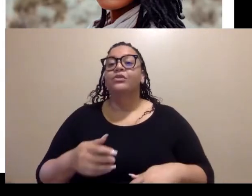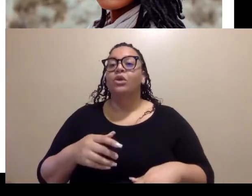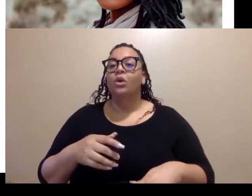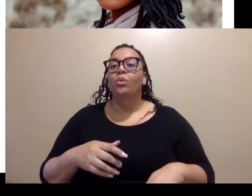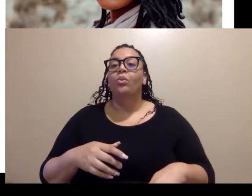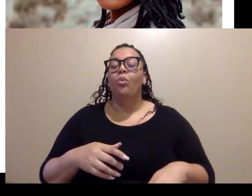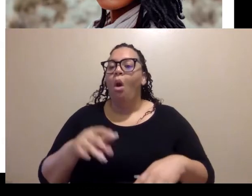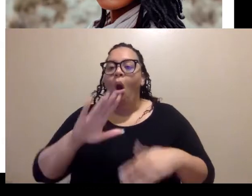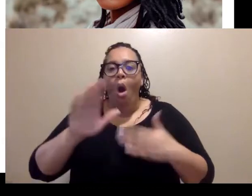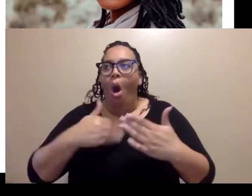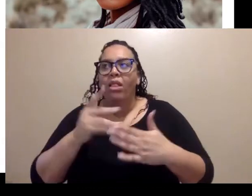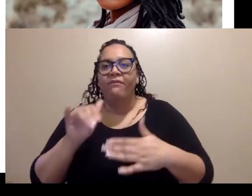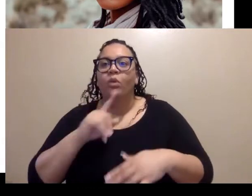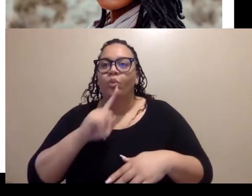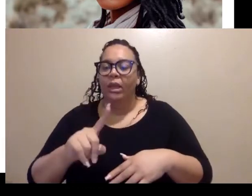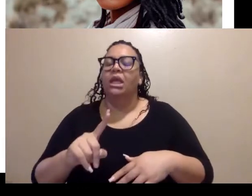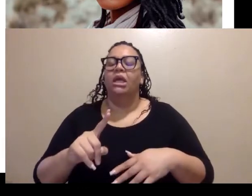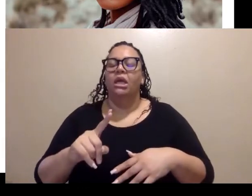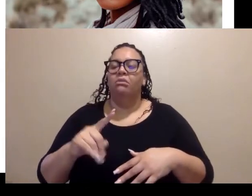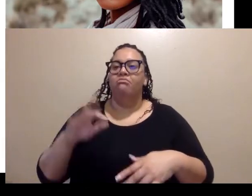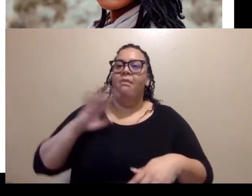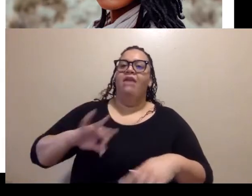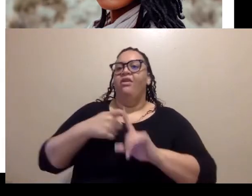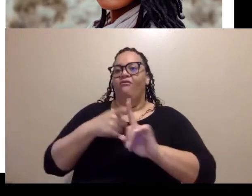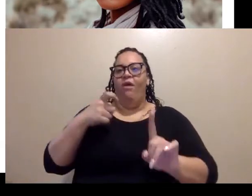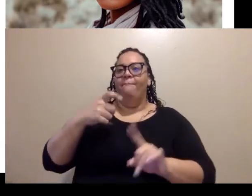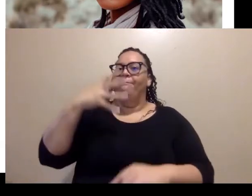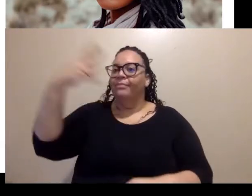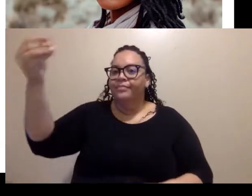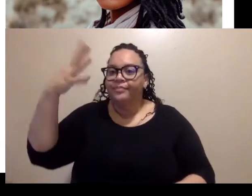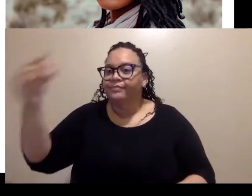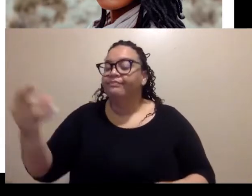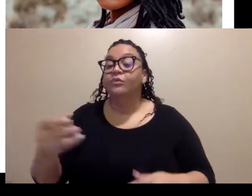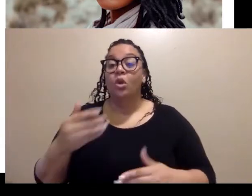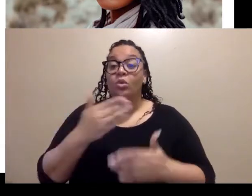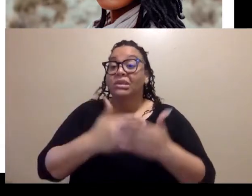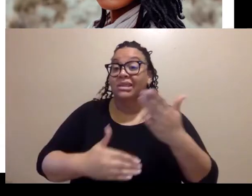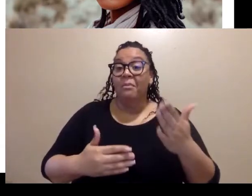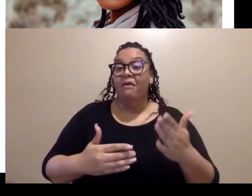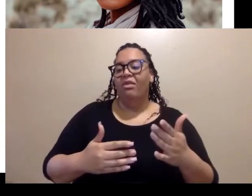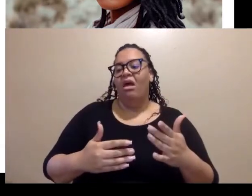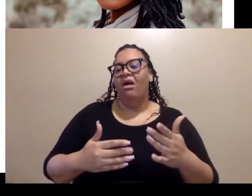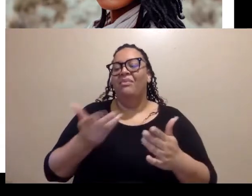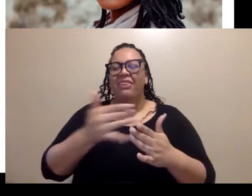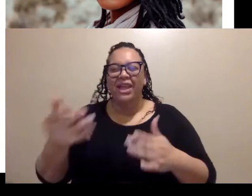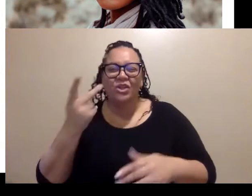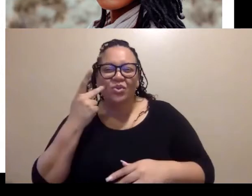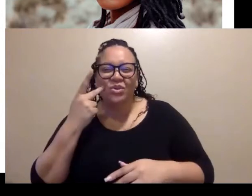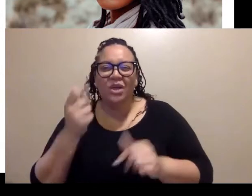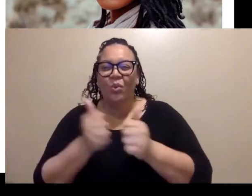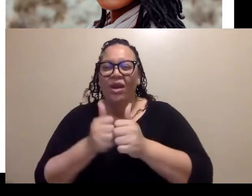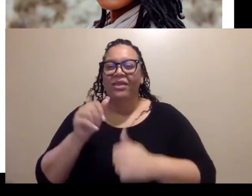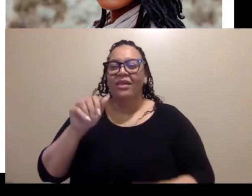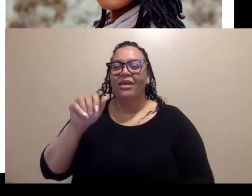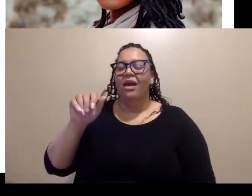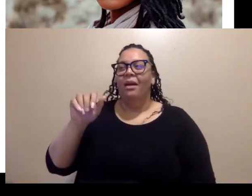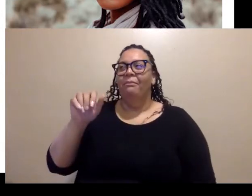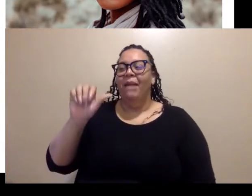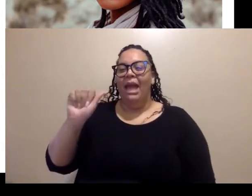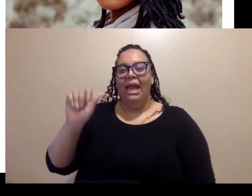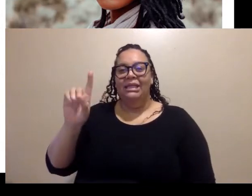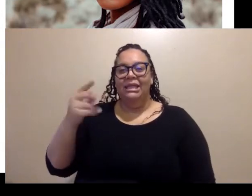increases as well too. Some of the symptoms that you see with ADHD and such, or distraction, or just